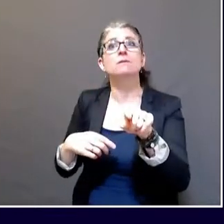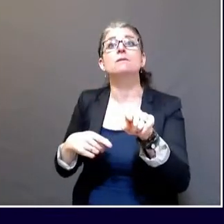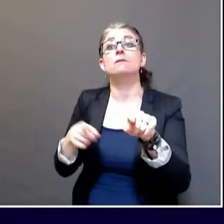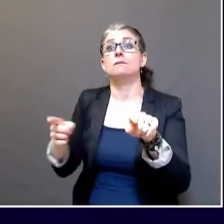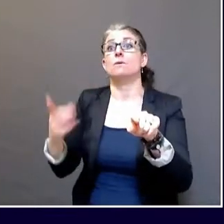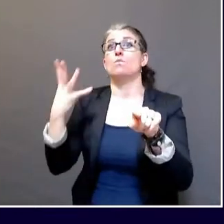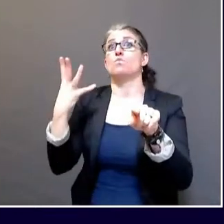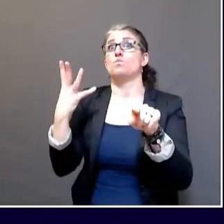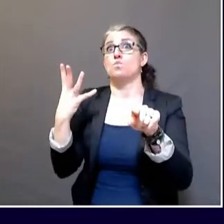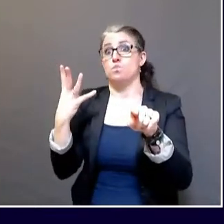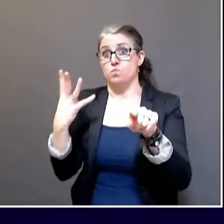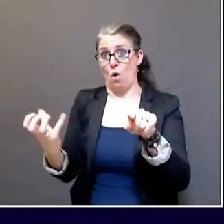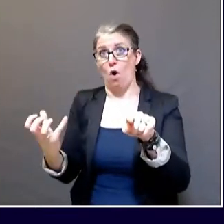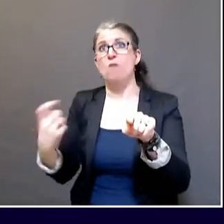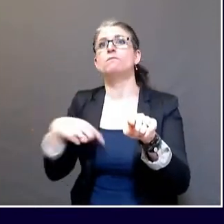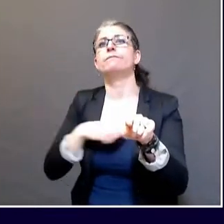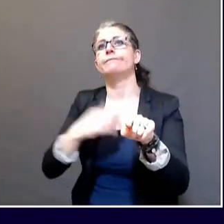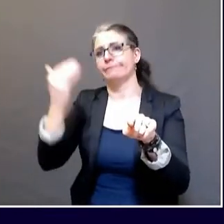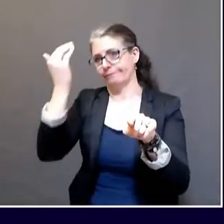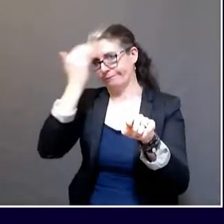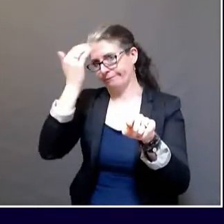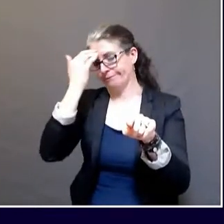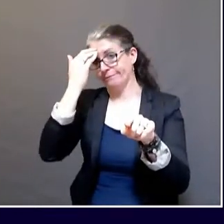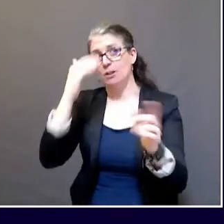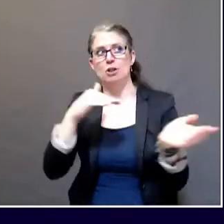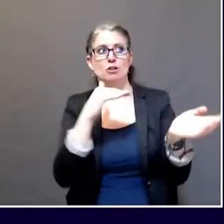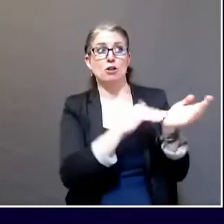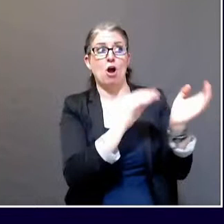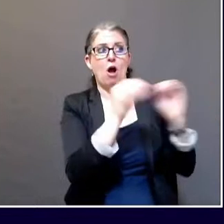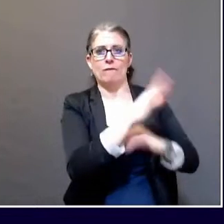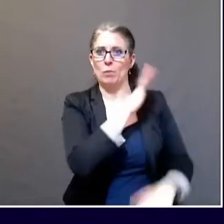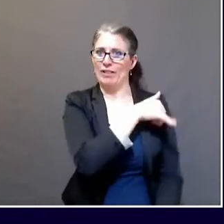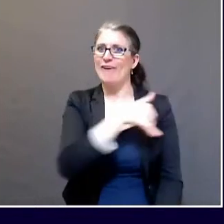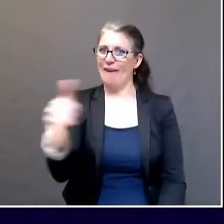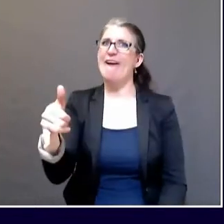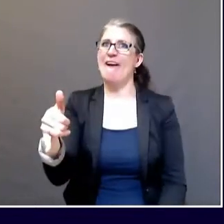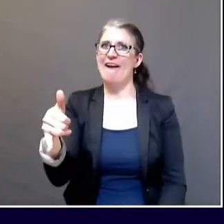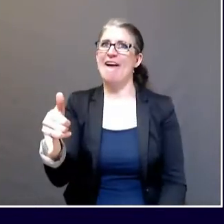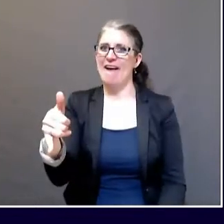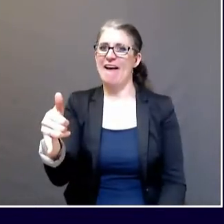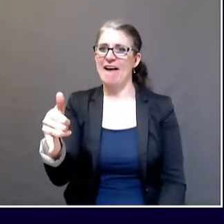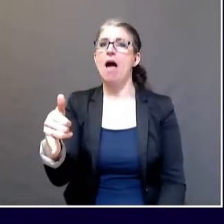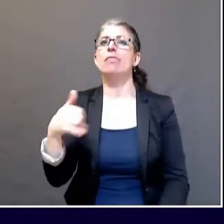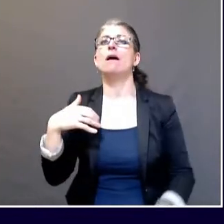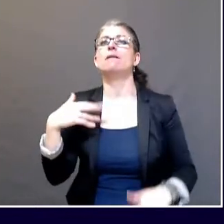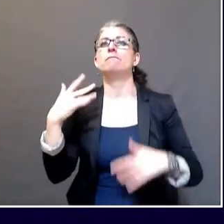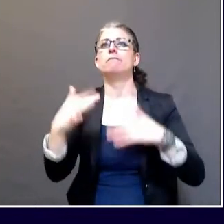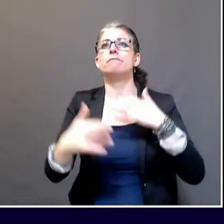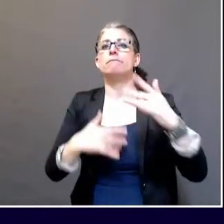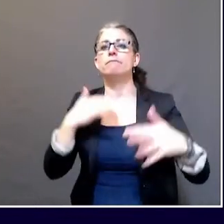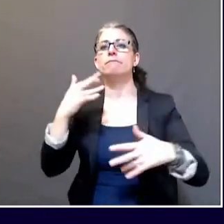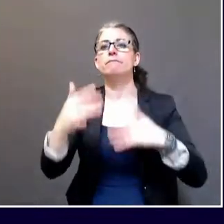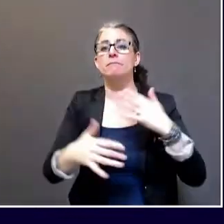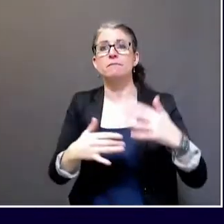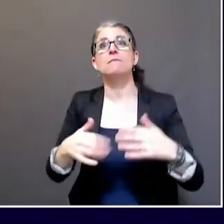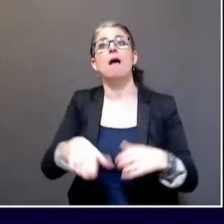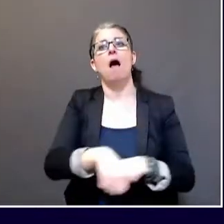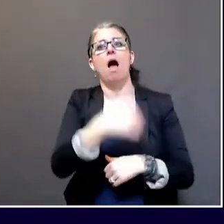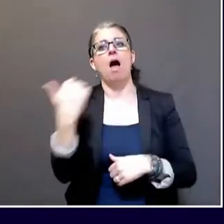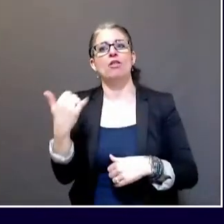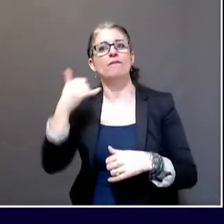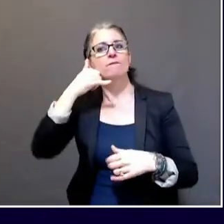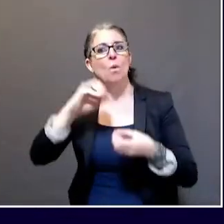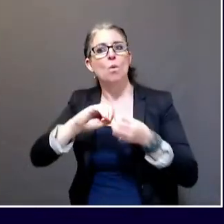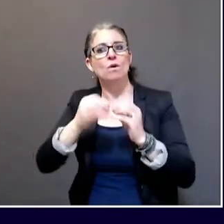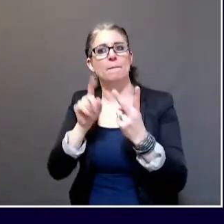it's sort of a combination. So if you can't get through, you may be contacted by your provider in the meantime. That's right, Megan.